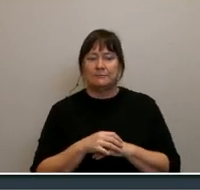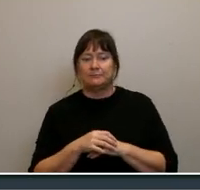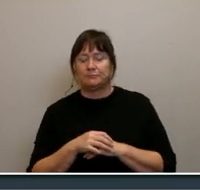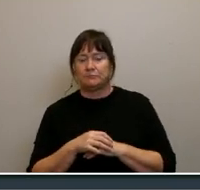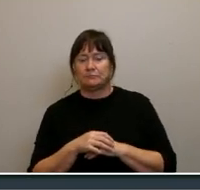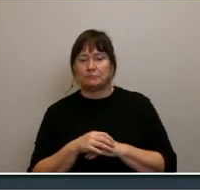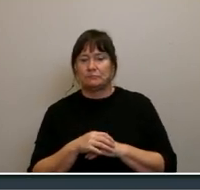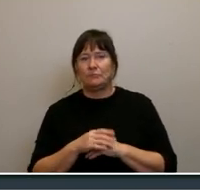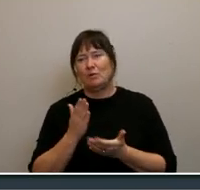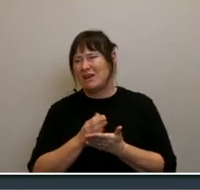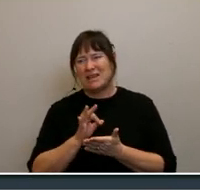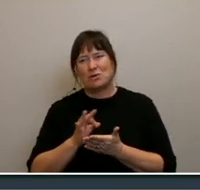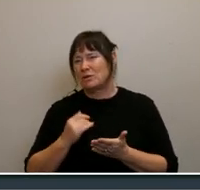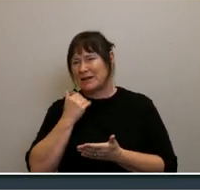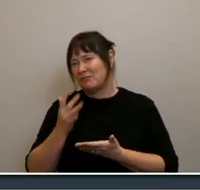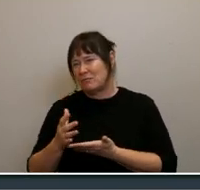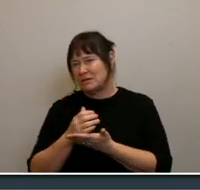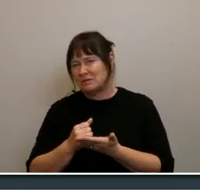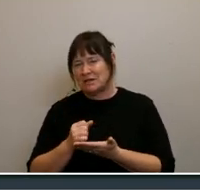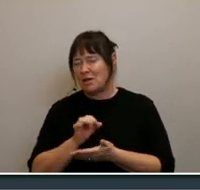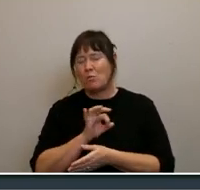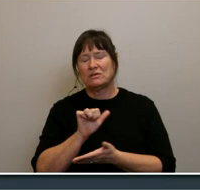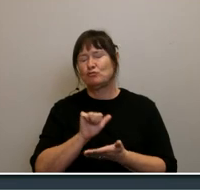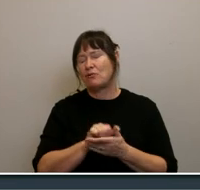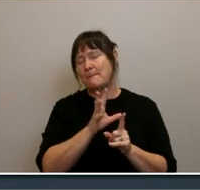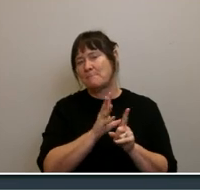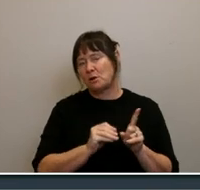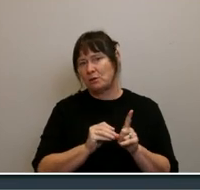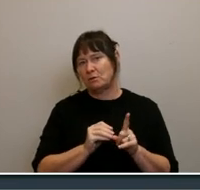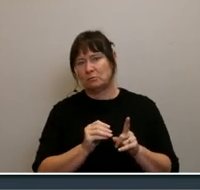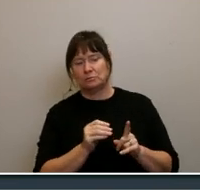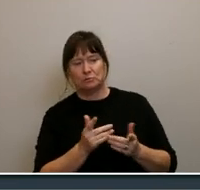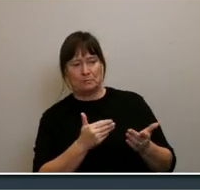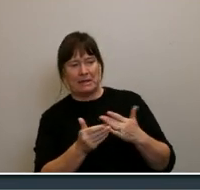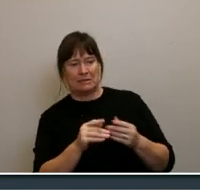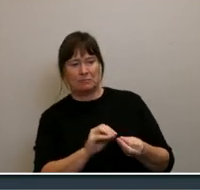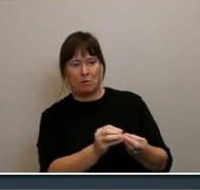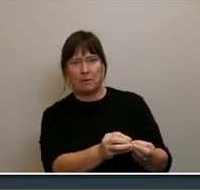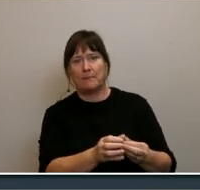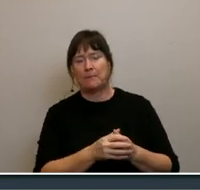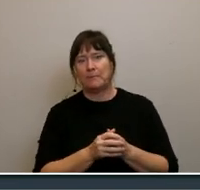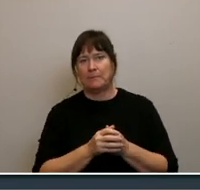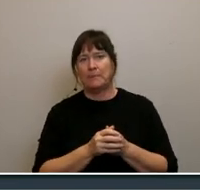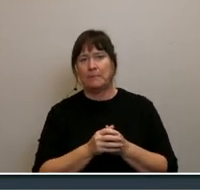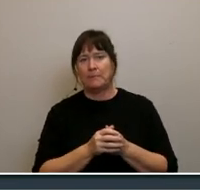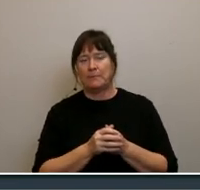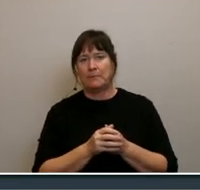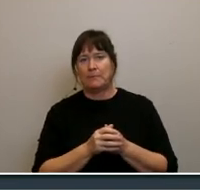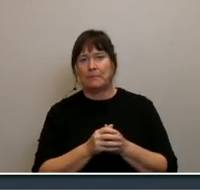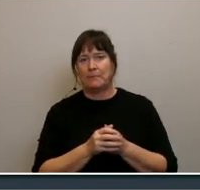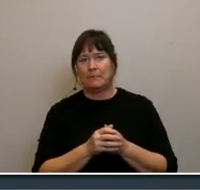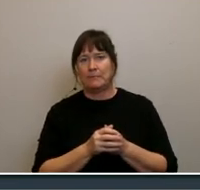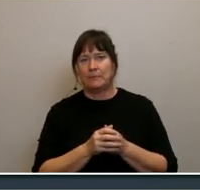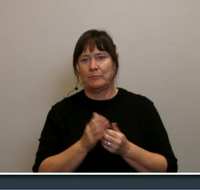were under-resourced and not necessarily the right model for appropriately dealing with the issues they encountered, both in style and